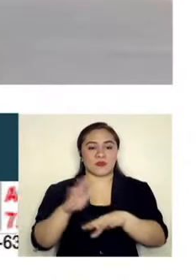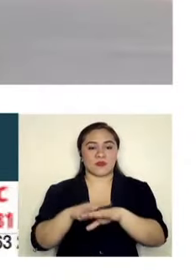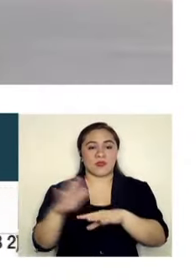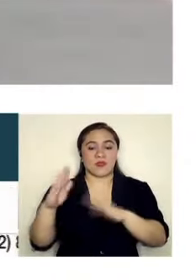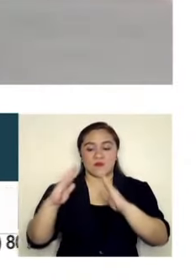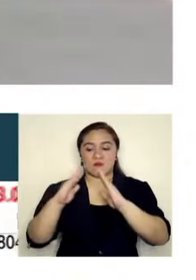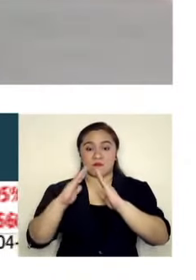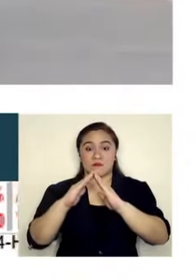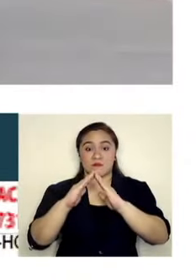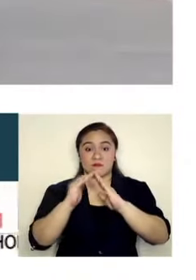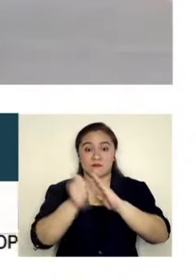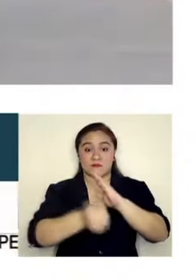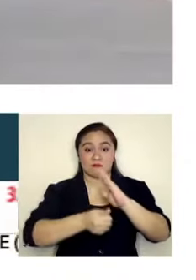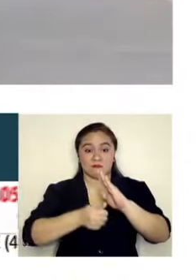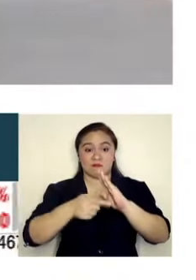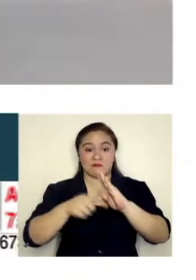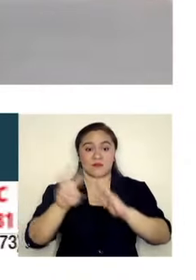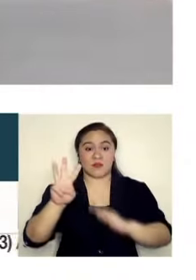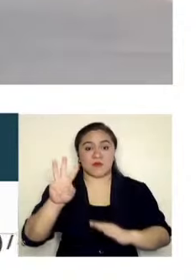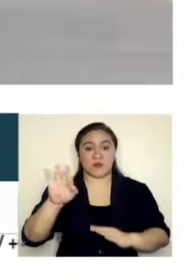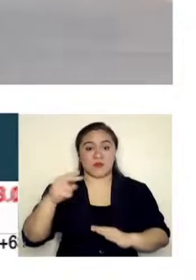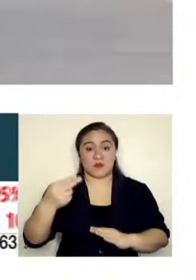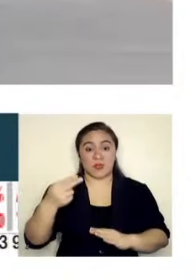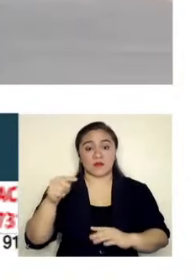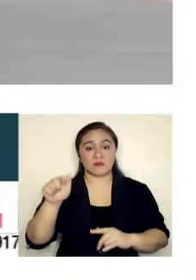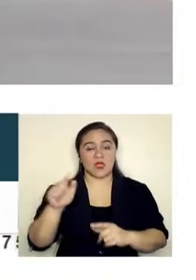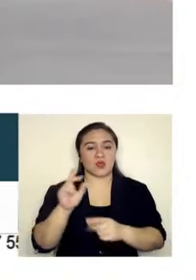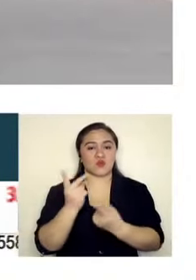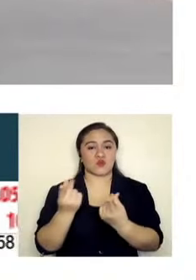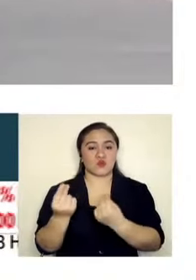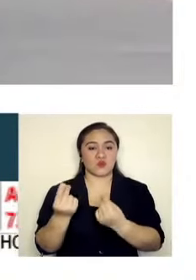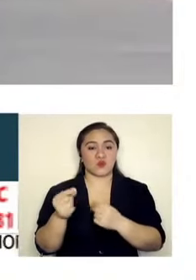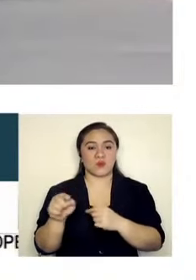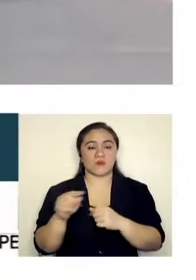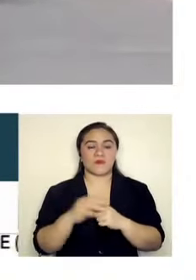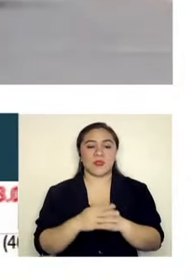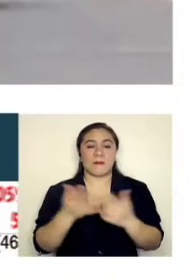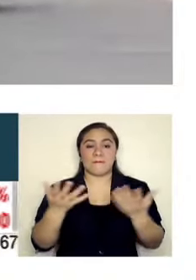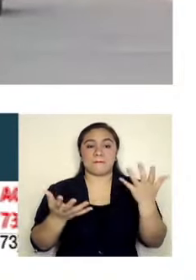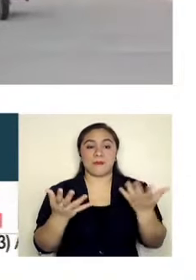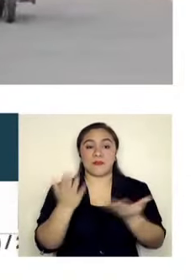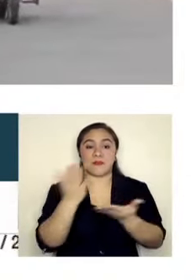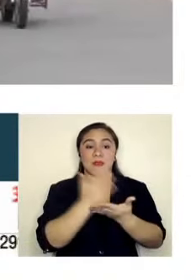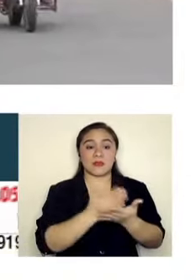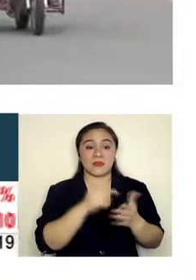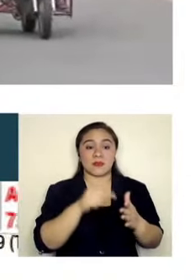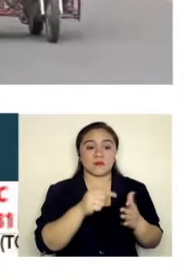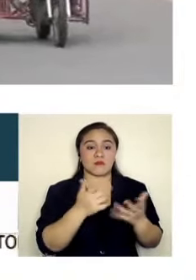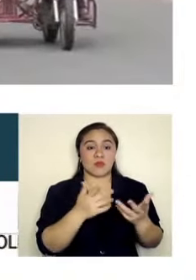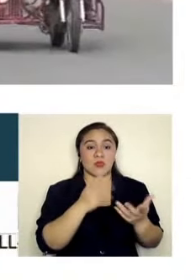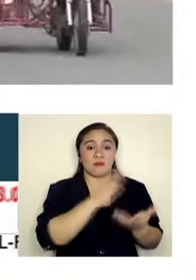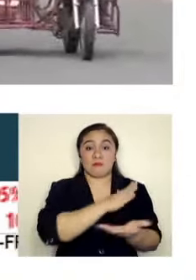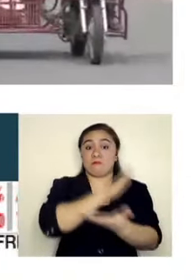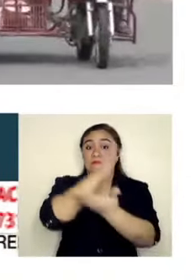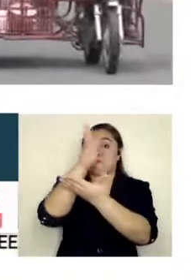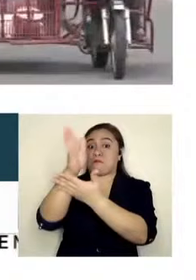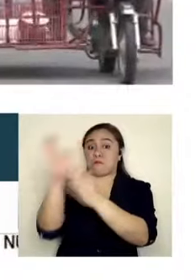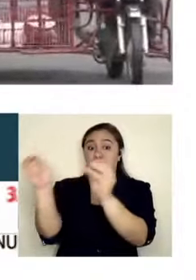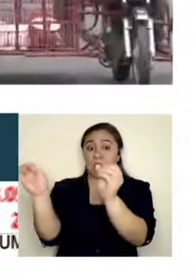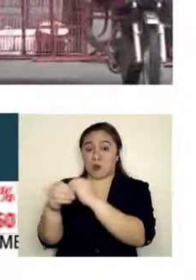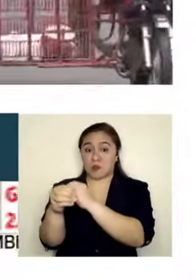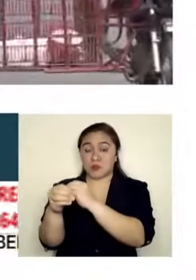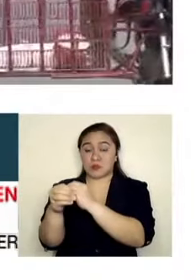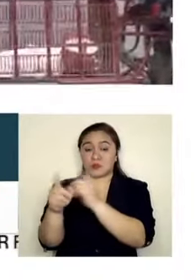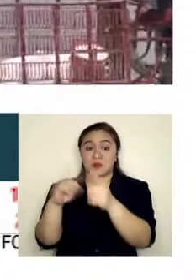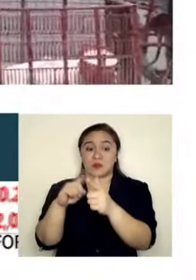sila, ang work. However, there might be an incident they went to the office to get something or get